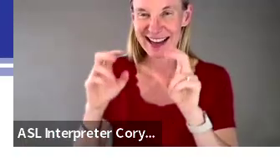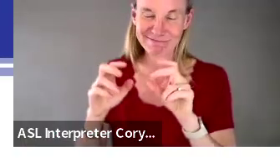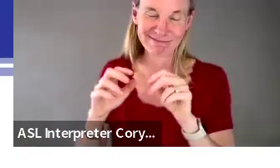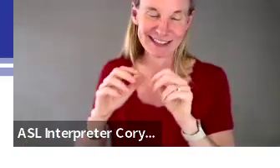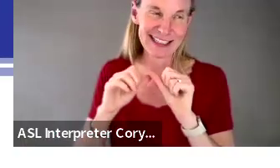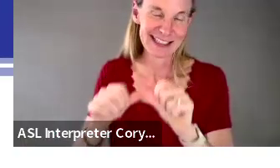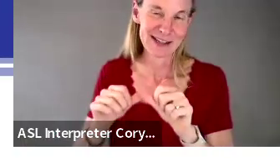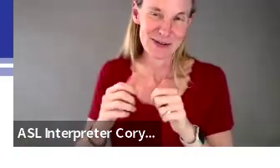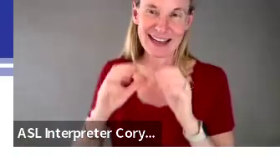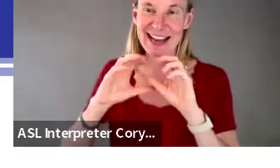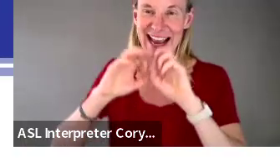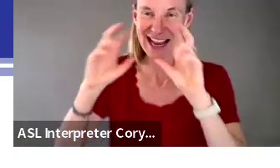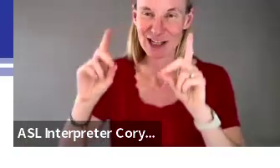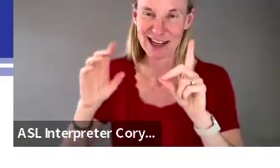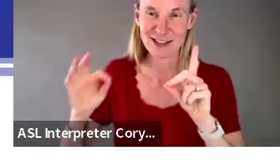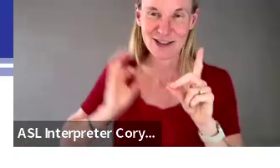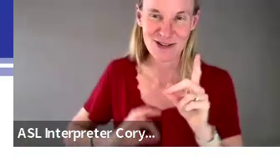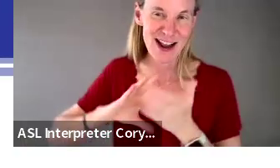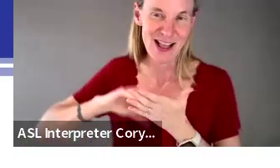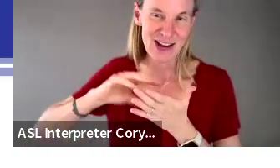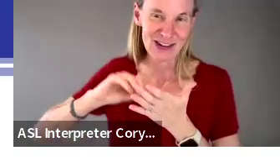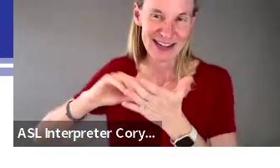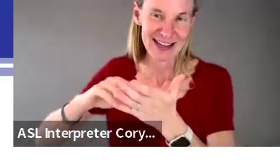um, education credits,